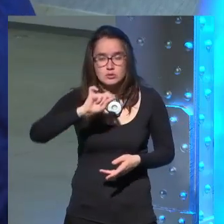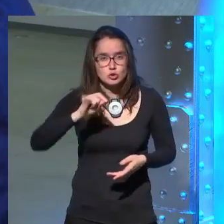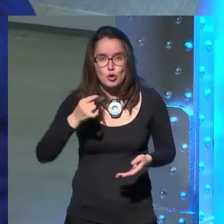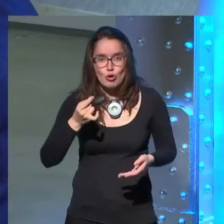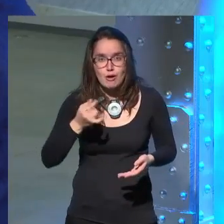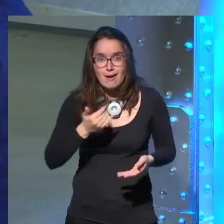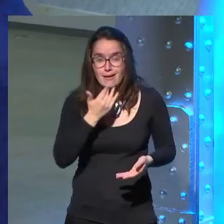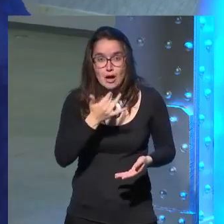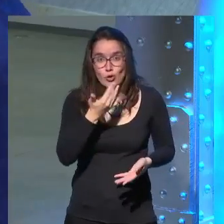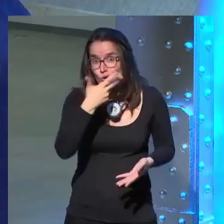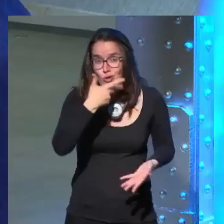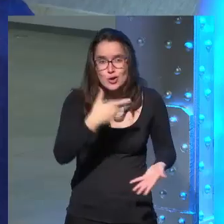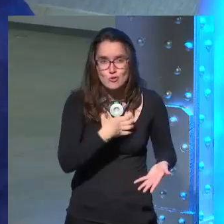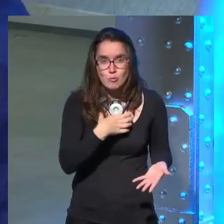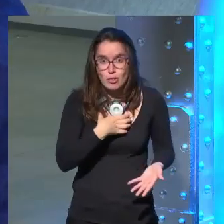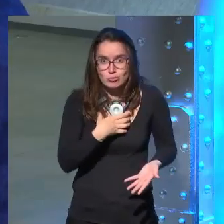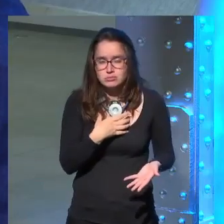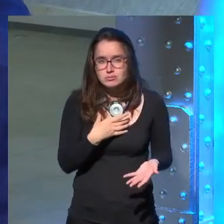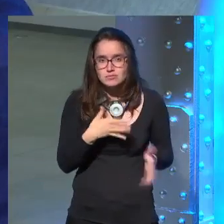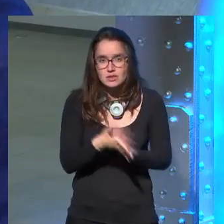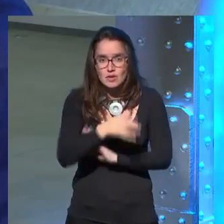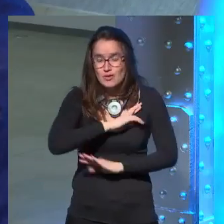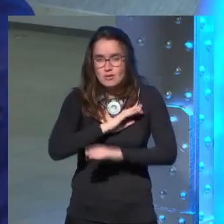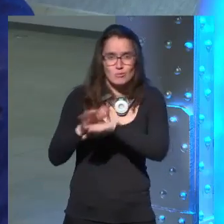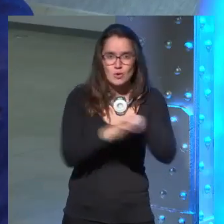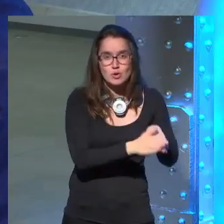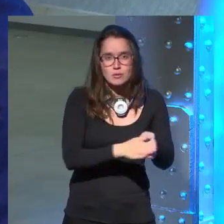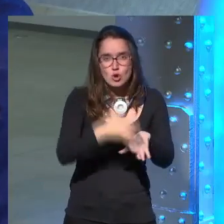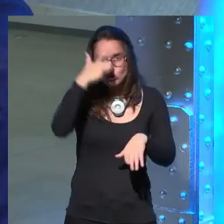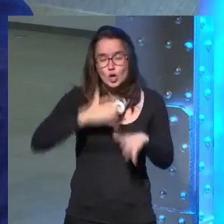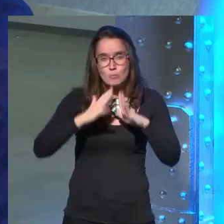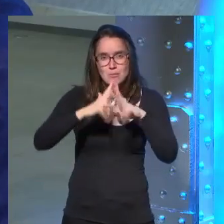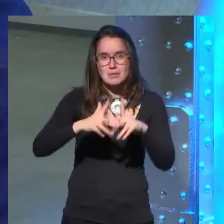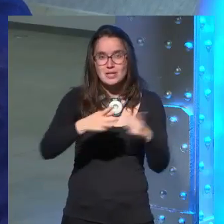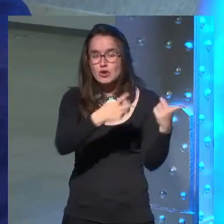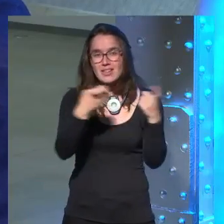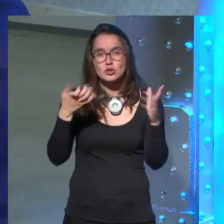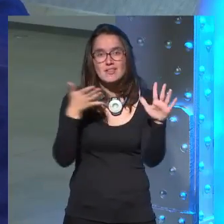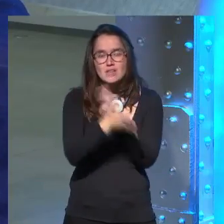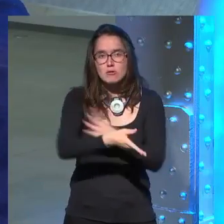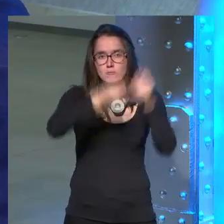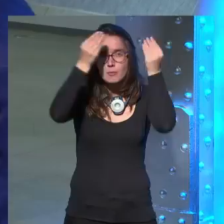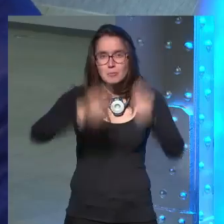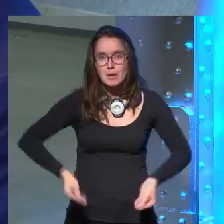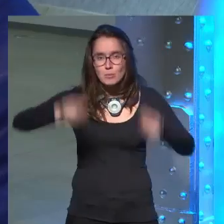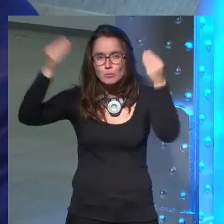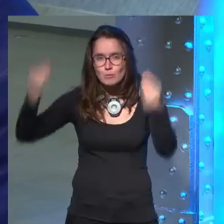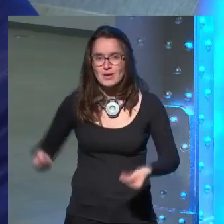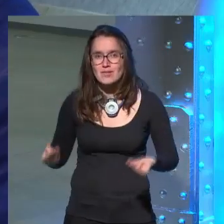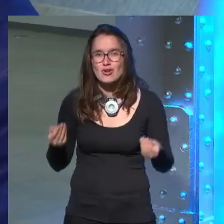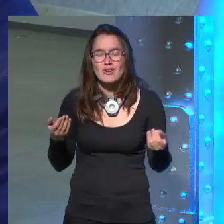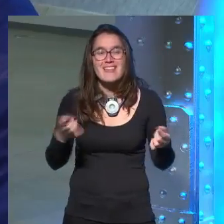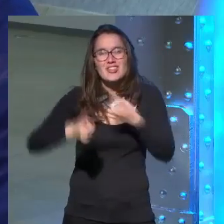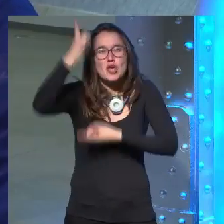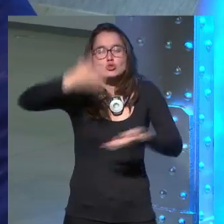But I think, again, as a mathematician, I need a very good definition of what God is, and